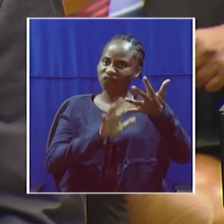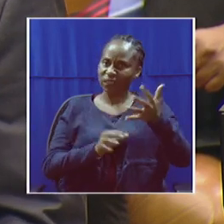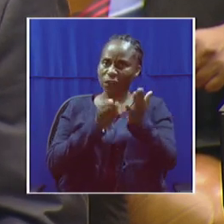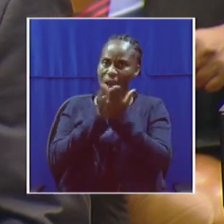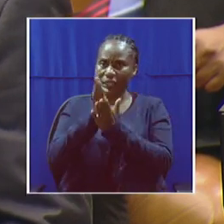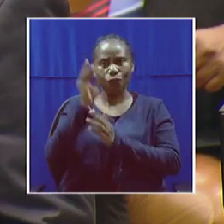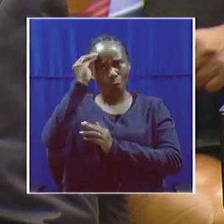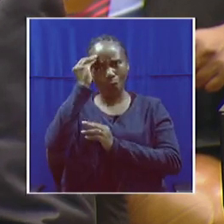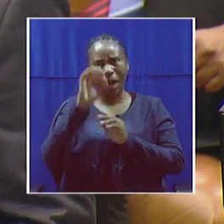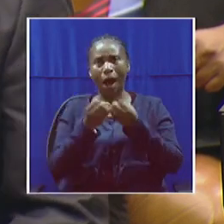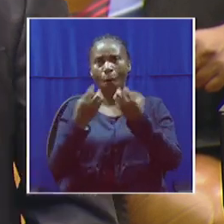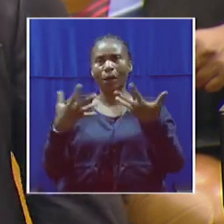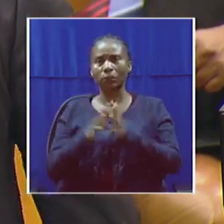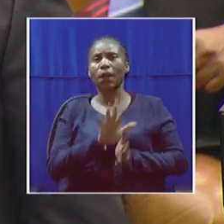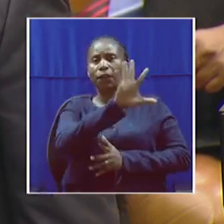5050